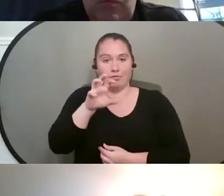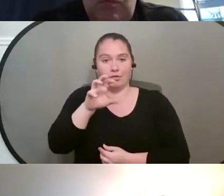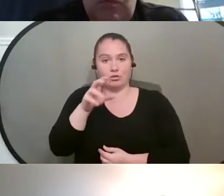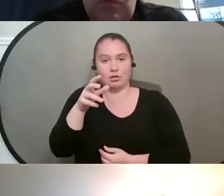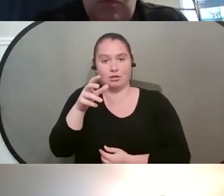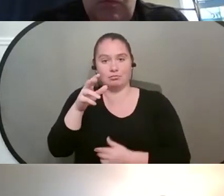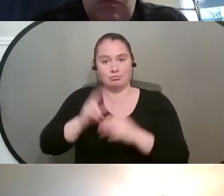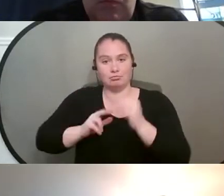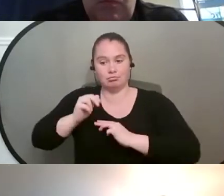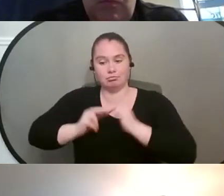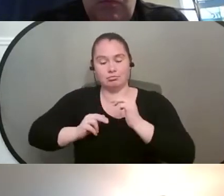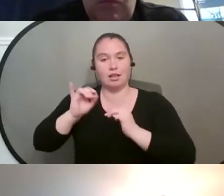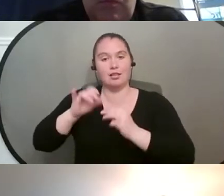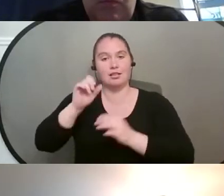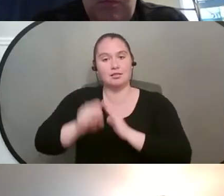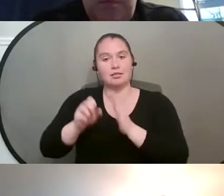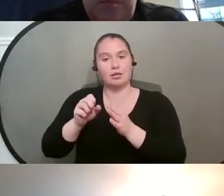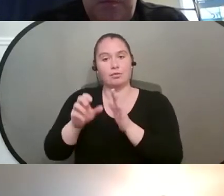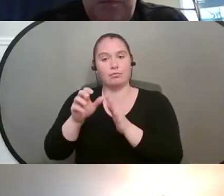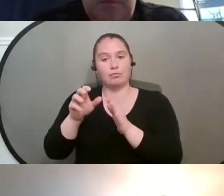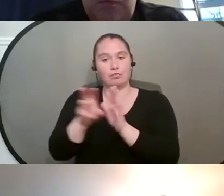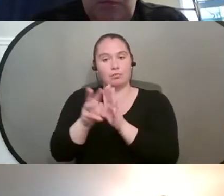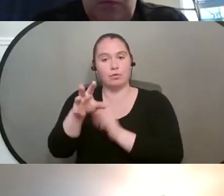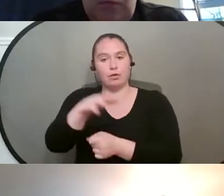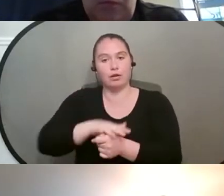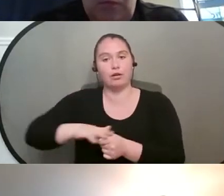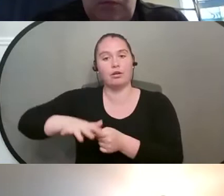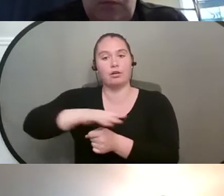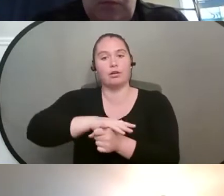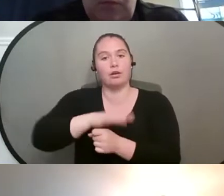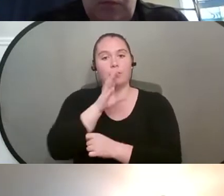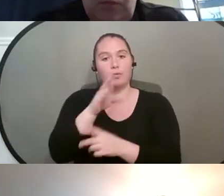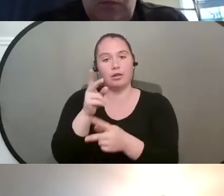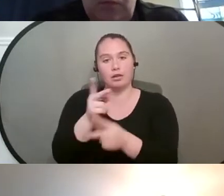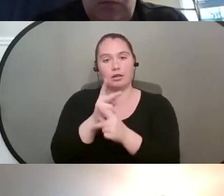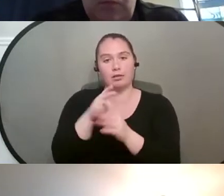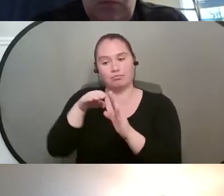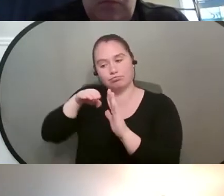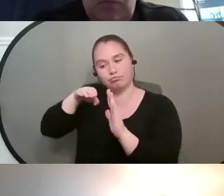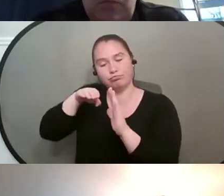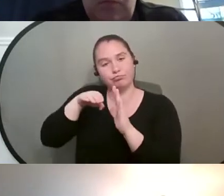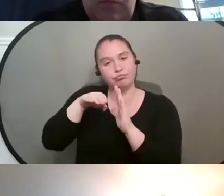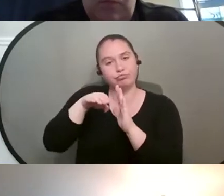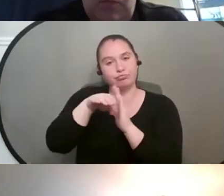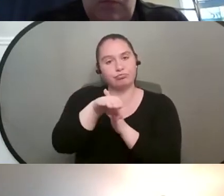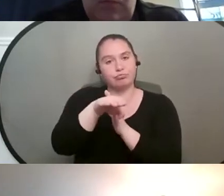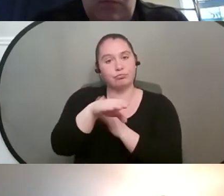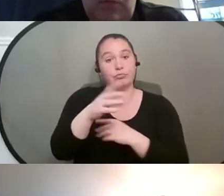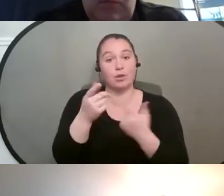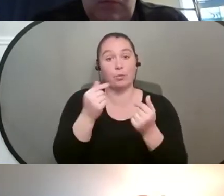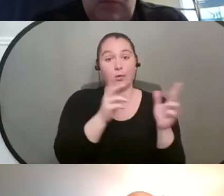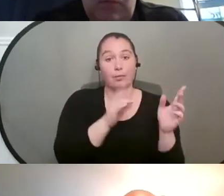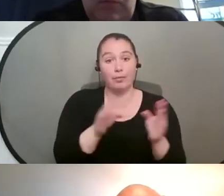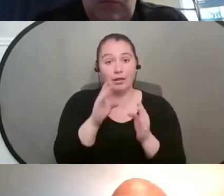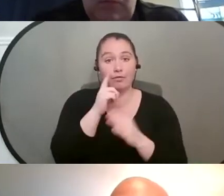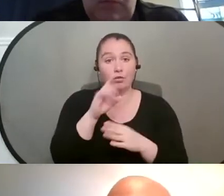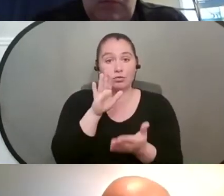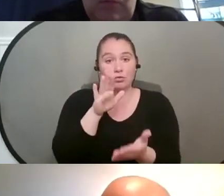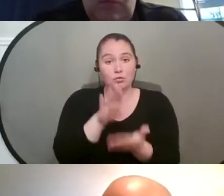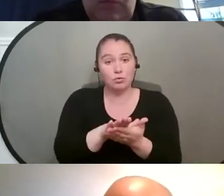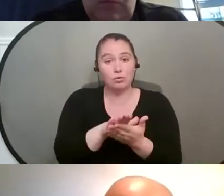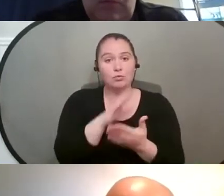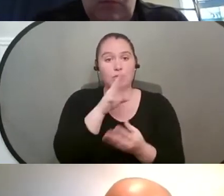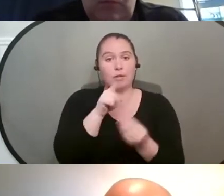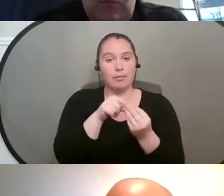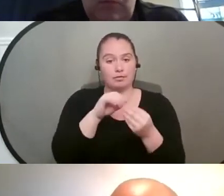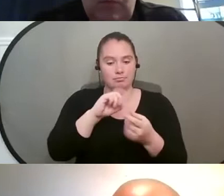Waco zone. As you look at that over time, and it does remain relatively flat. So as we talk about planning schools and we talk about the population, this